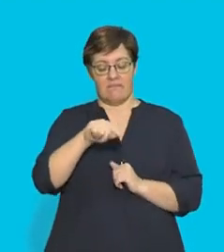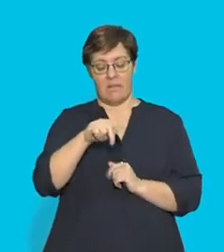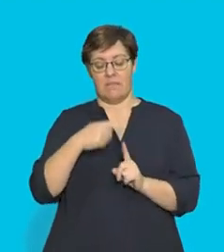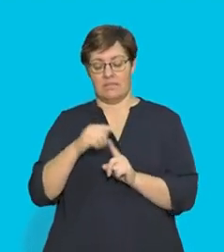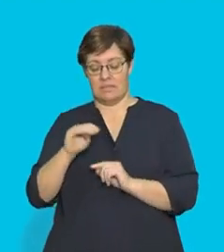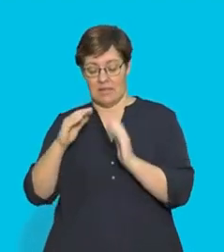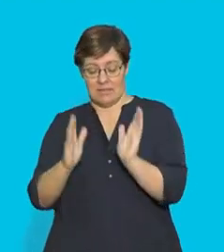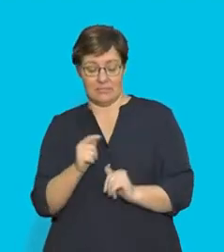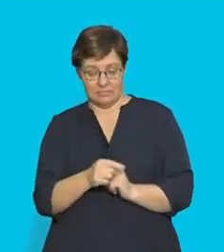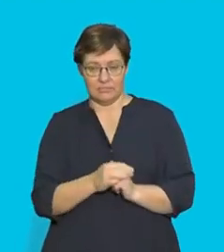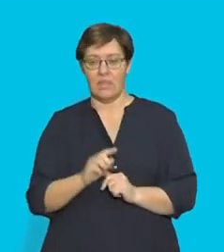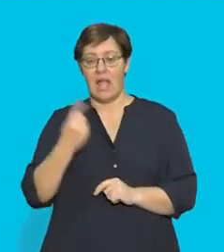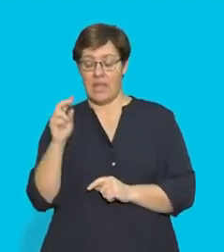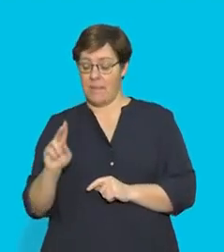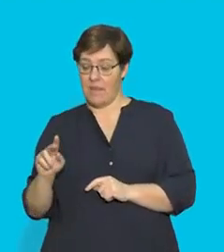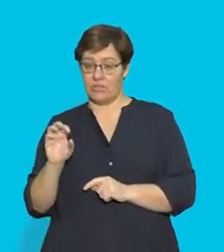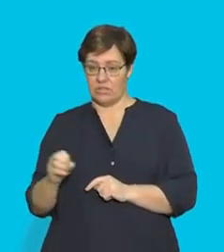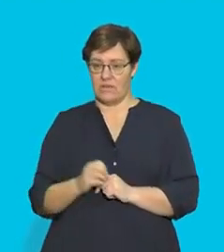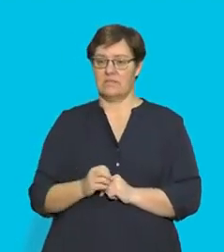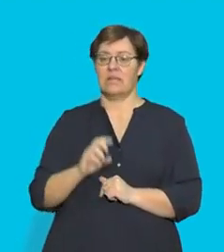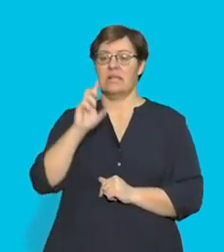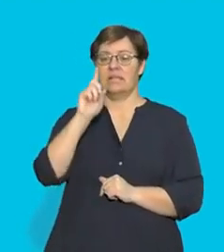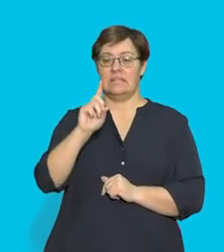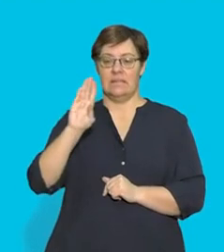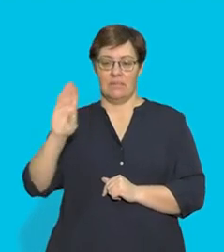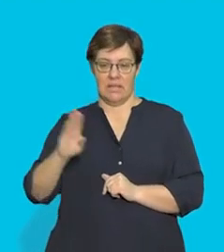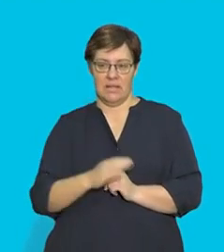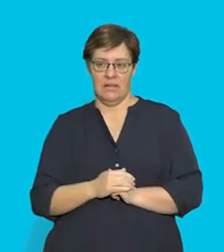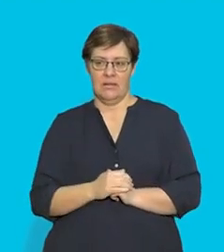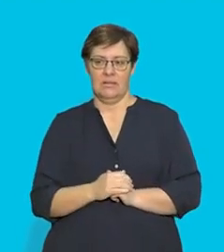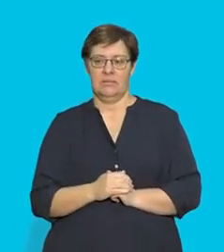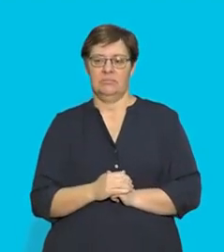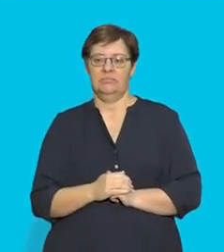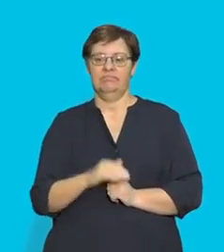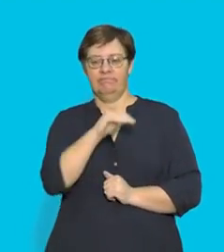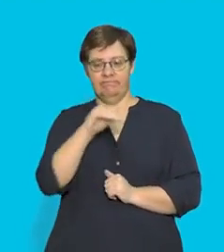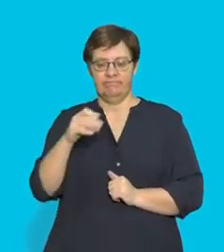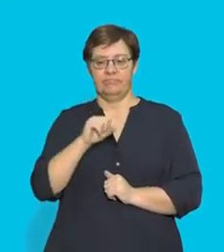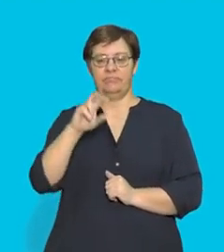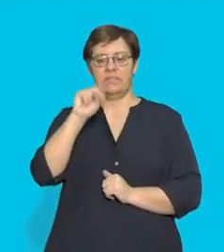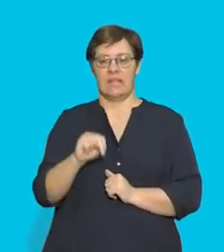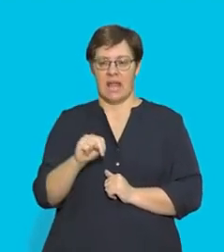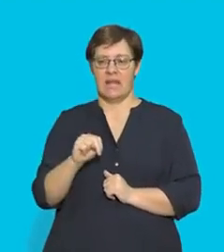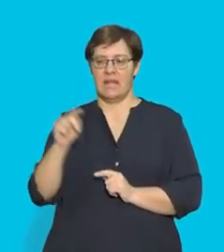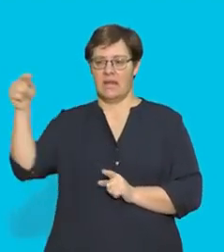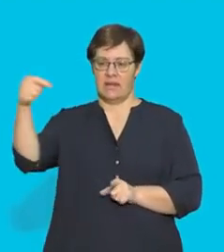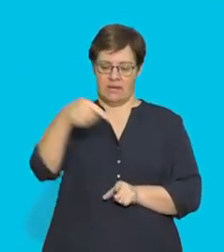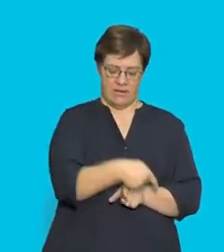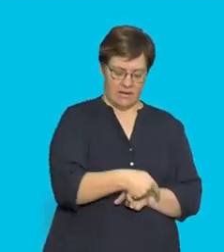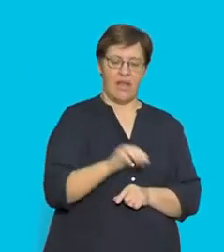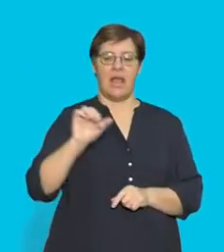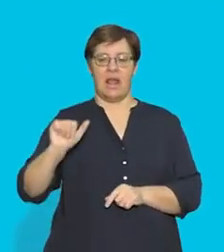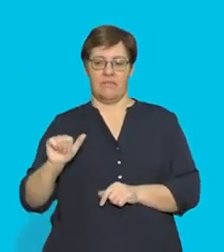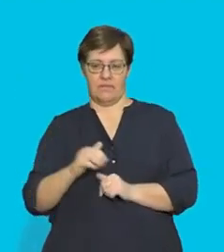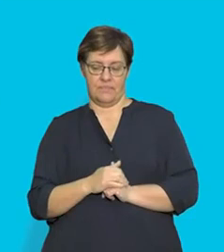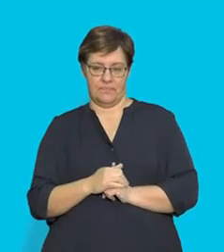other matching pair that we have is dB over the sine of the angle across from dB,